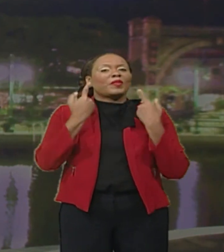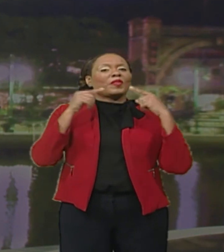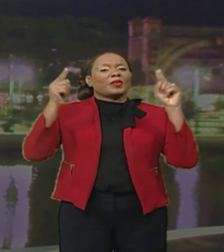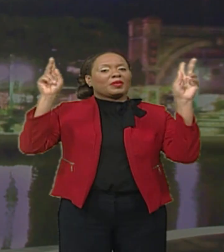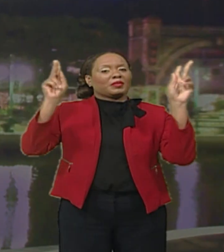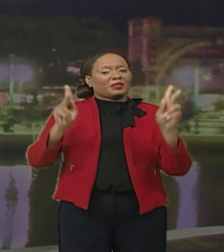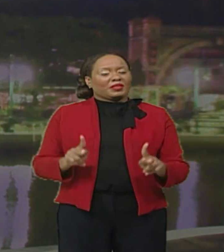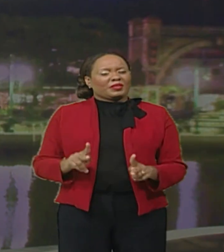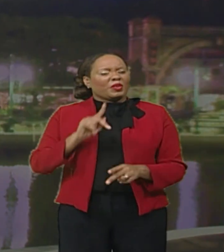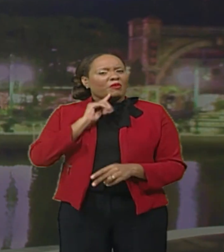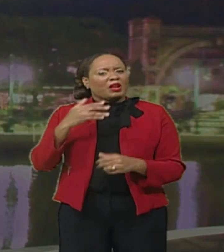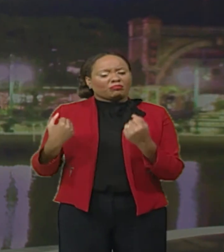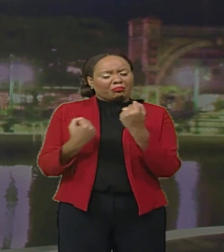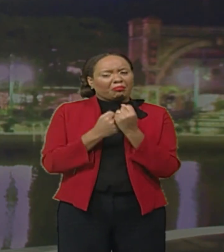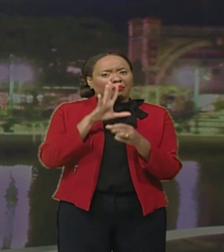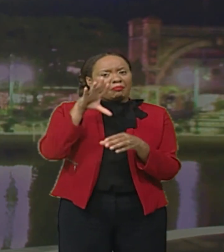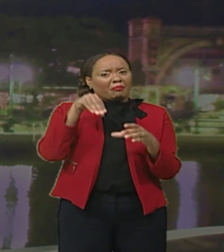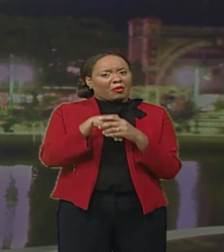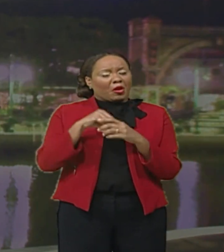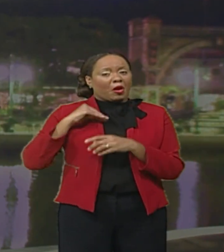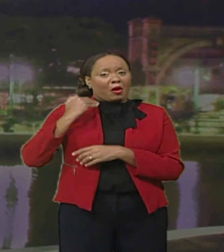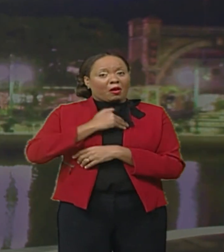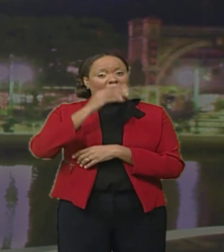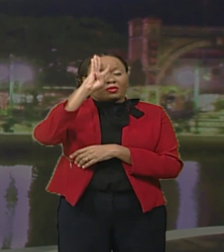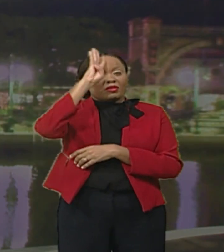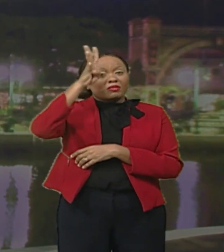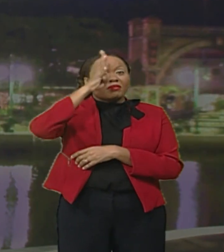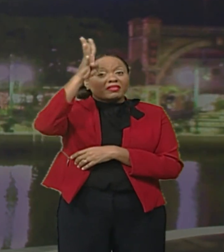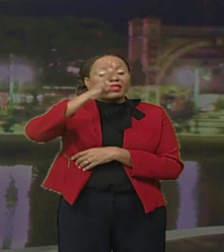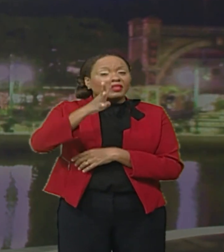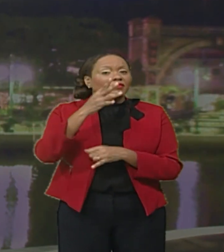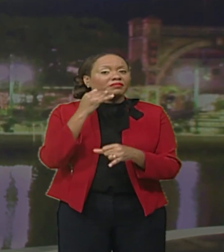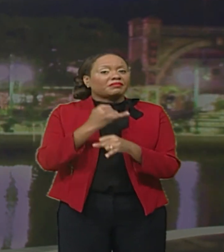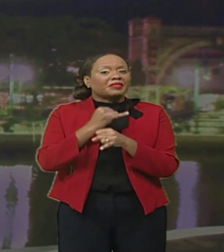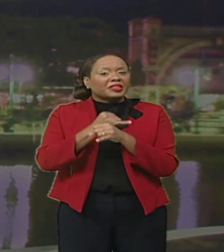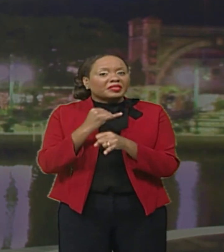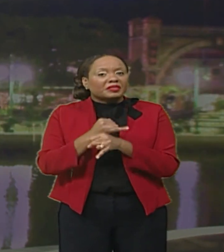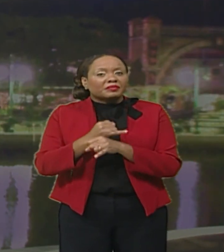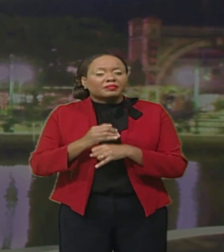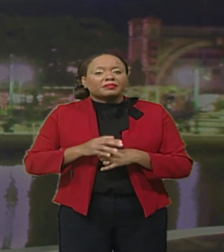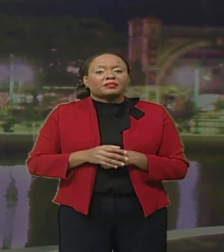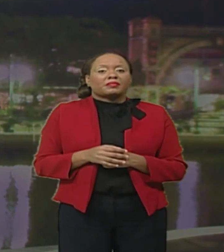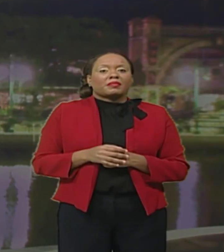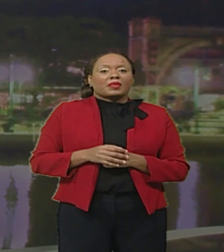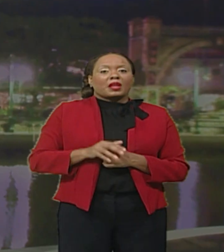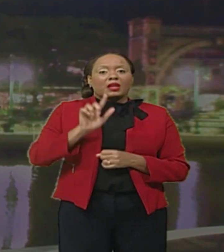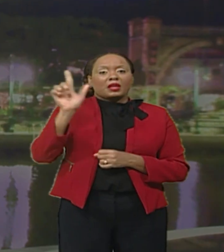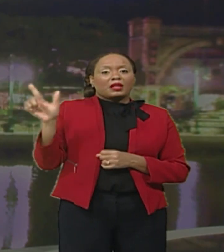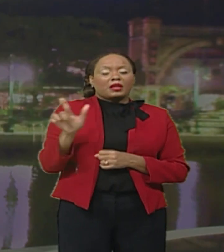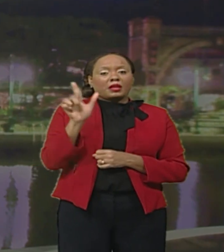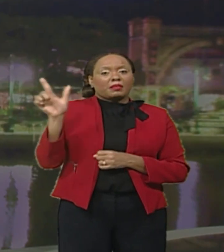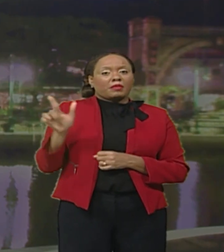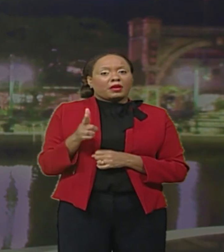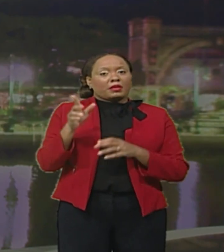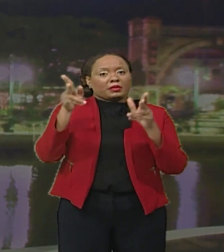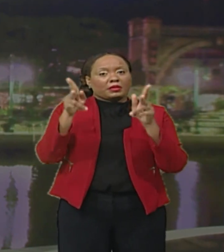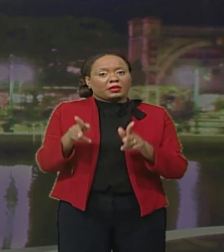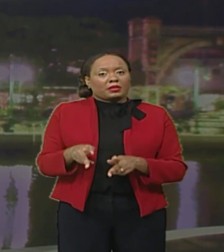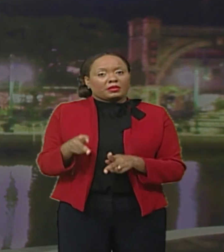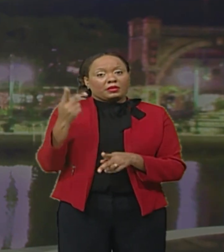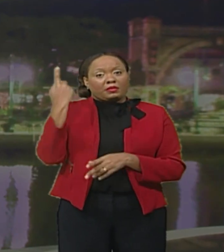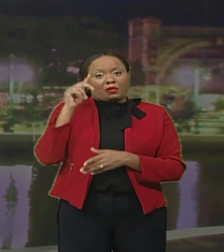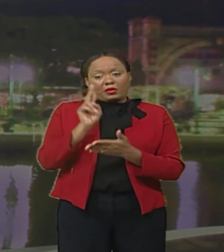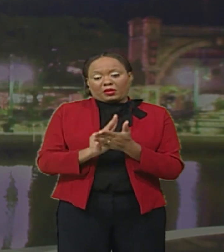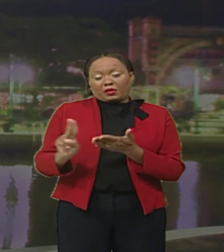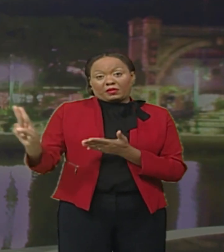the island's creative industry. This is according to library consultant and researcher at the University of the West Indies, Cave Hill